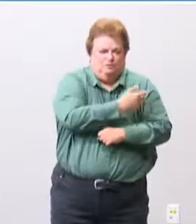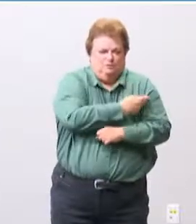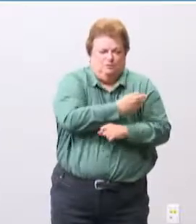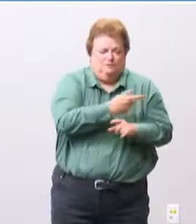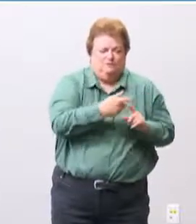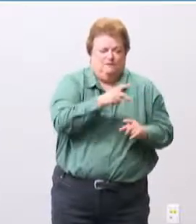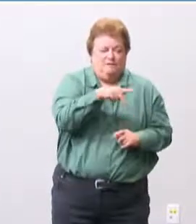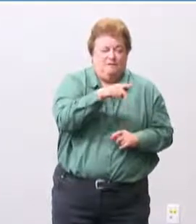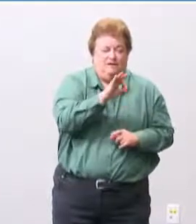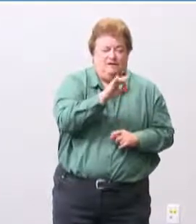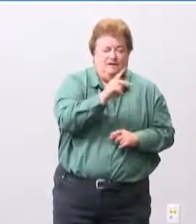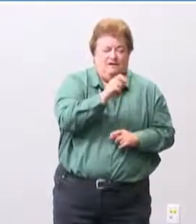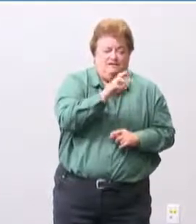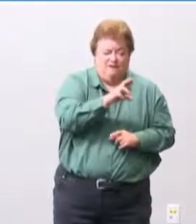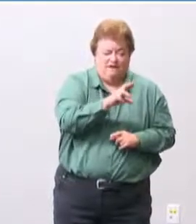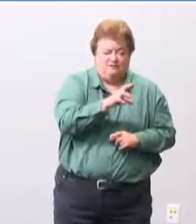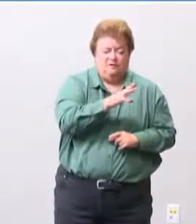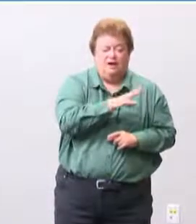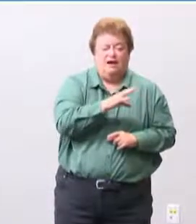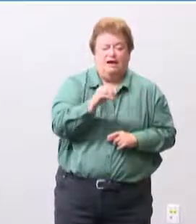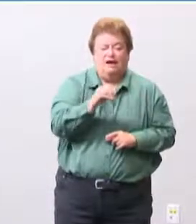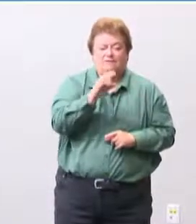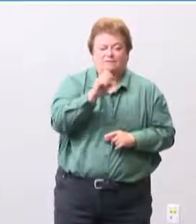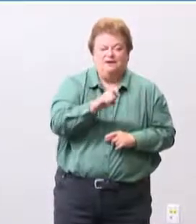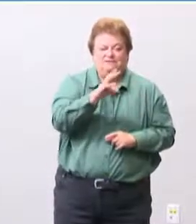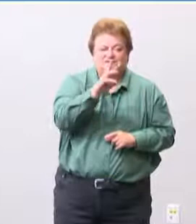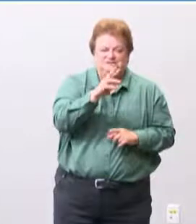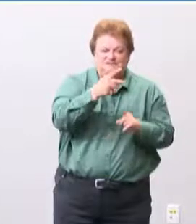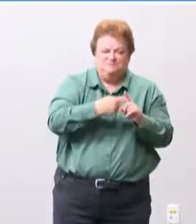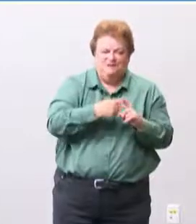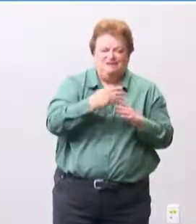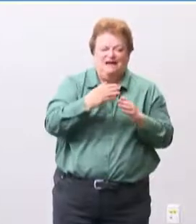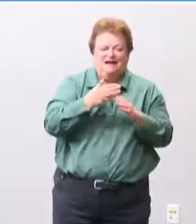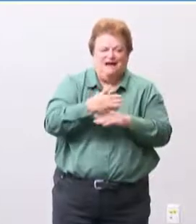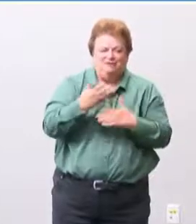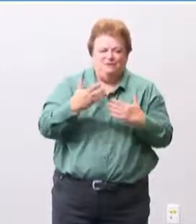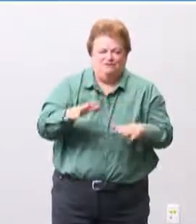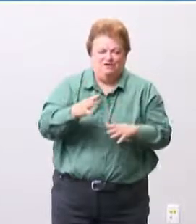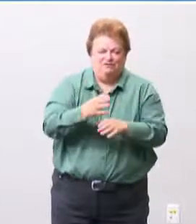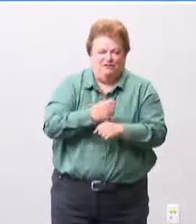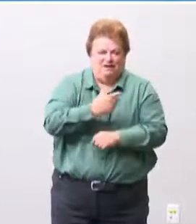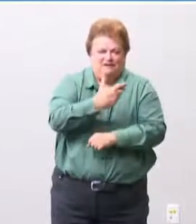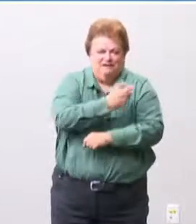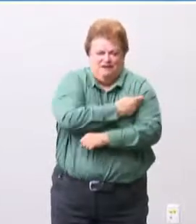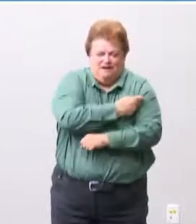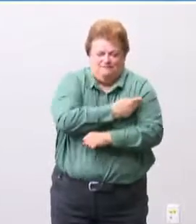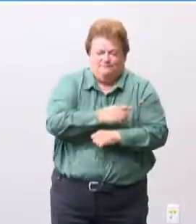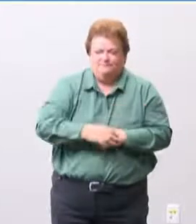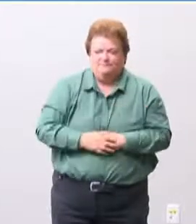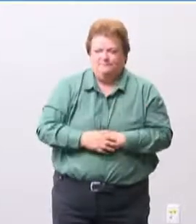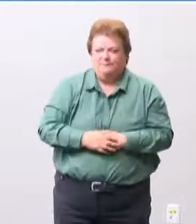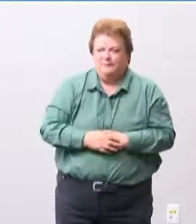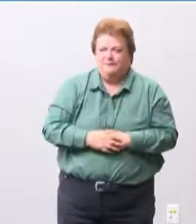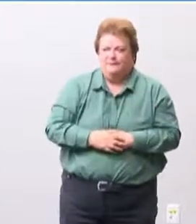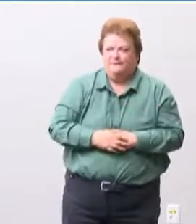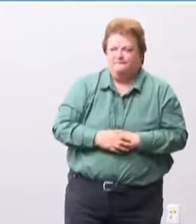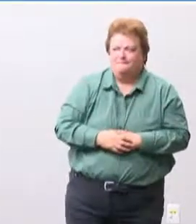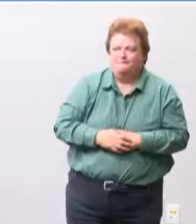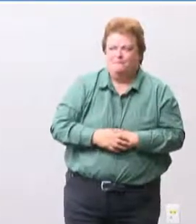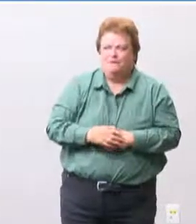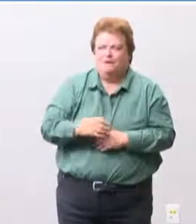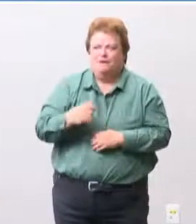booster dose is given at least 6 months after the second dose. We're using an approach similar to the initial rollout